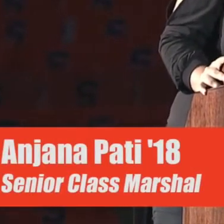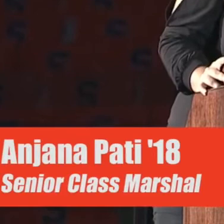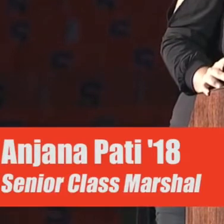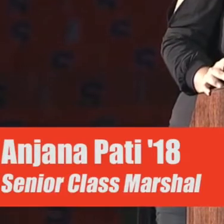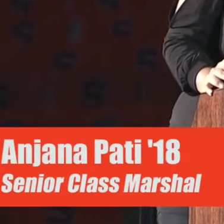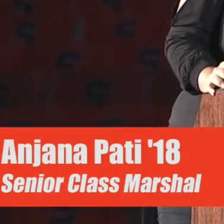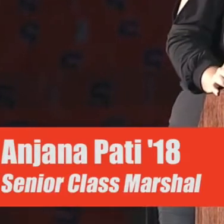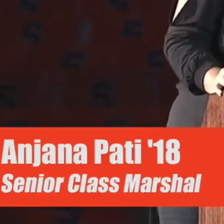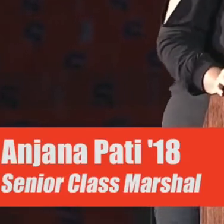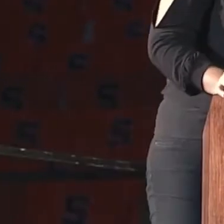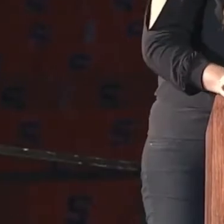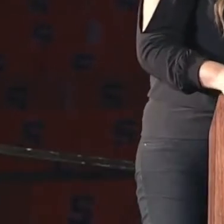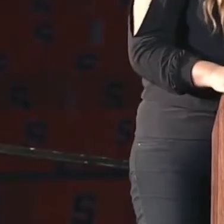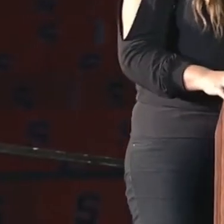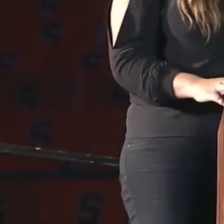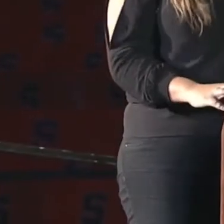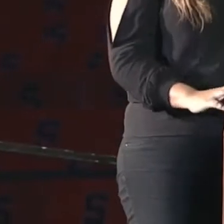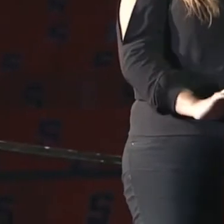and wellness, and biology.